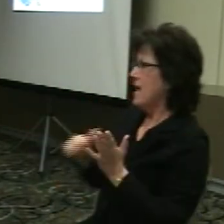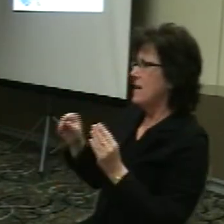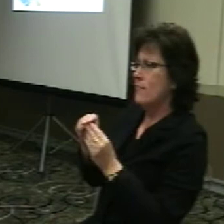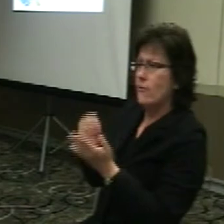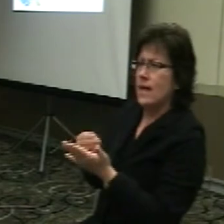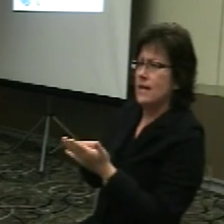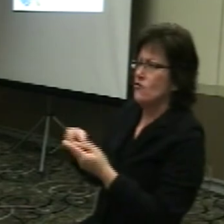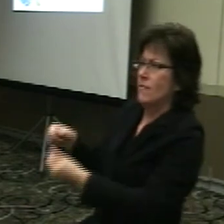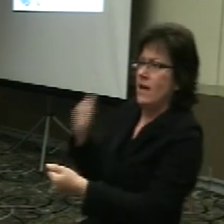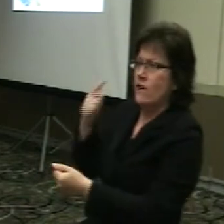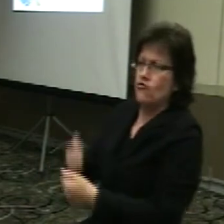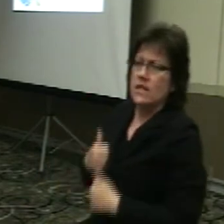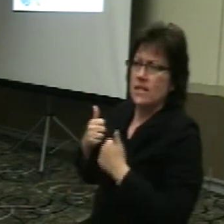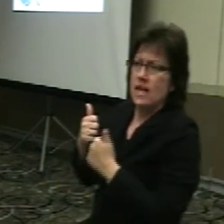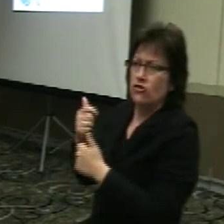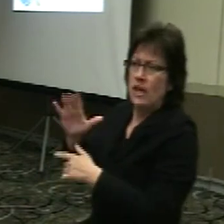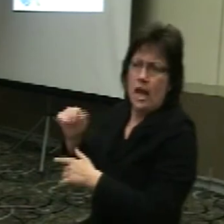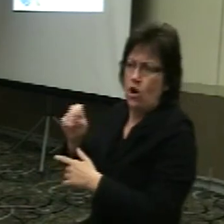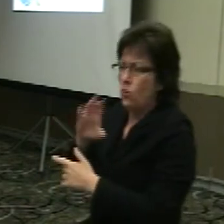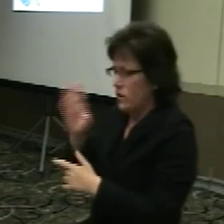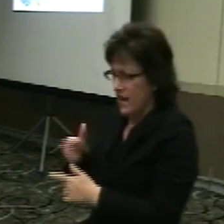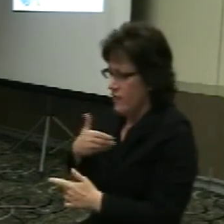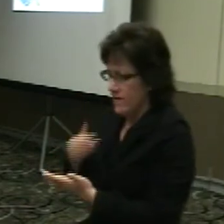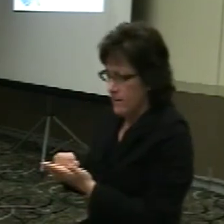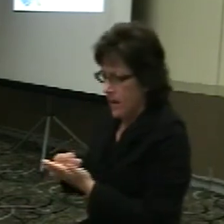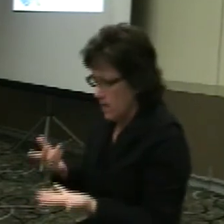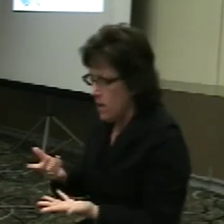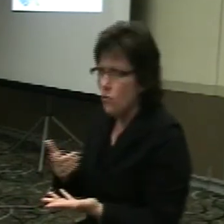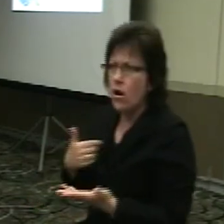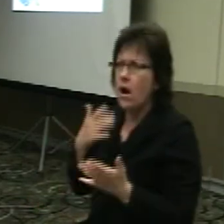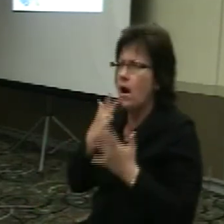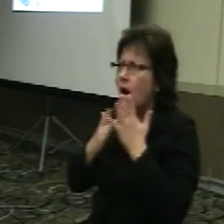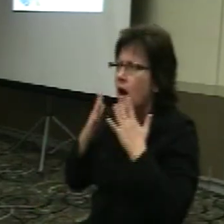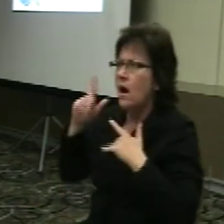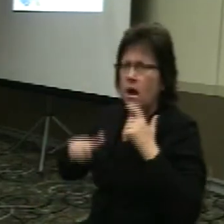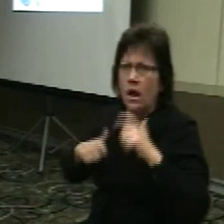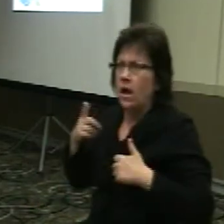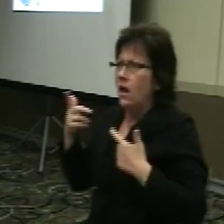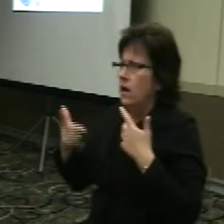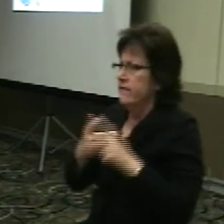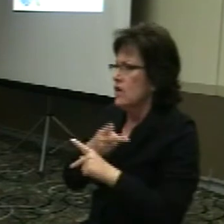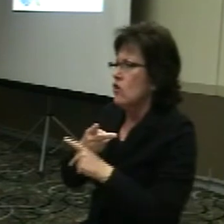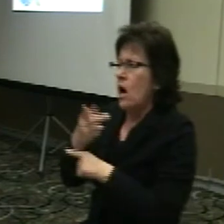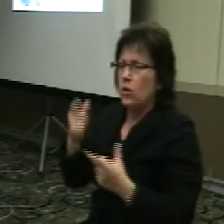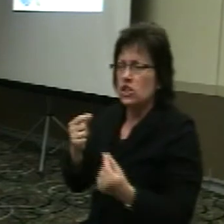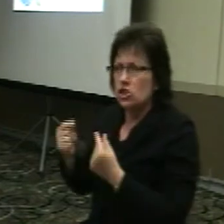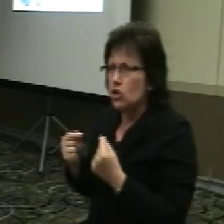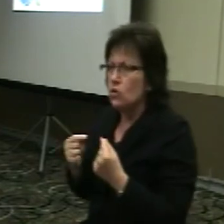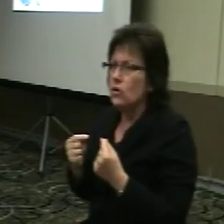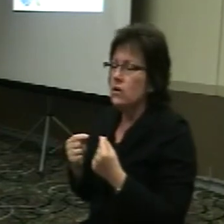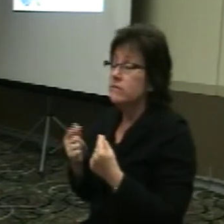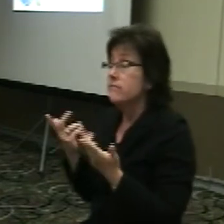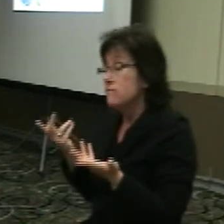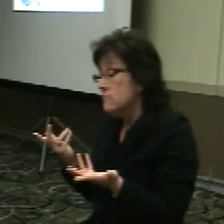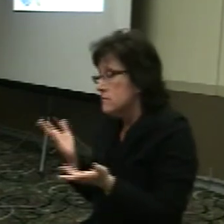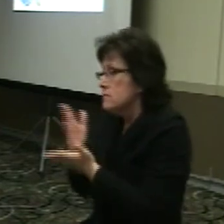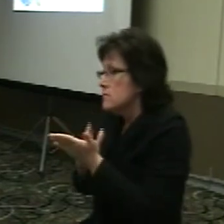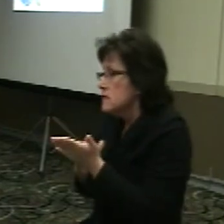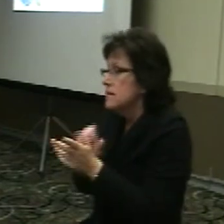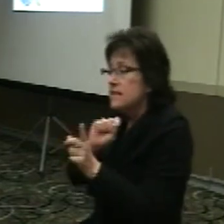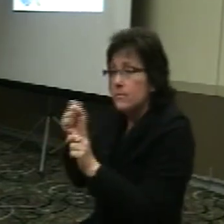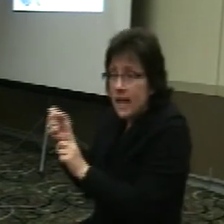for residential care. We'll never have money to pay for residential care. And we are scrambling trying to figure out what we're going to do. Now, in some cases, part